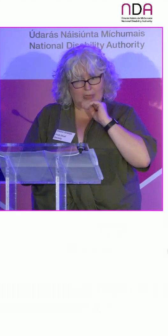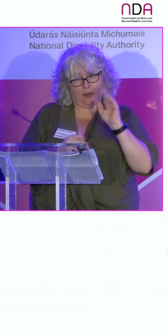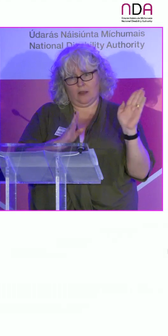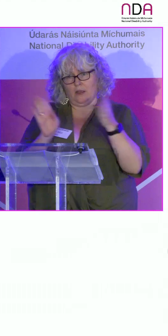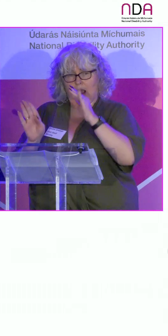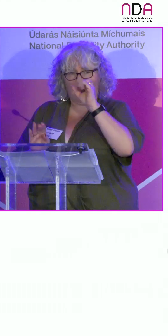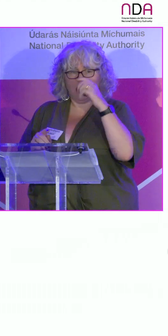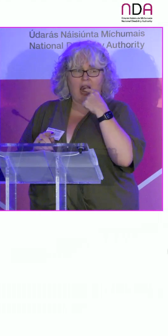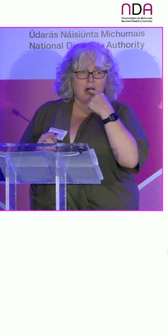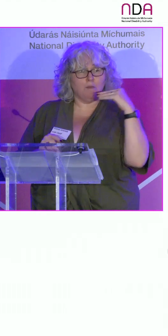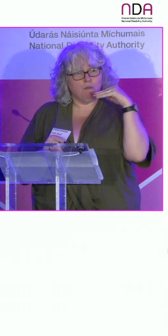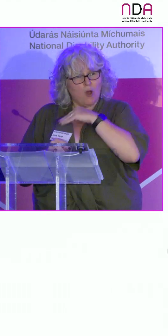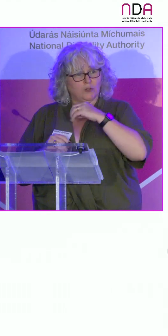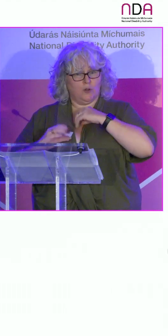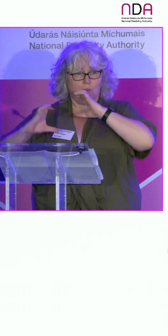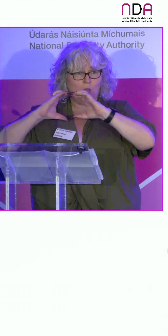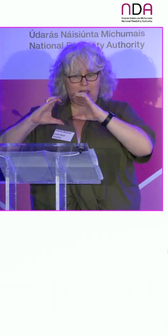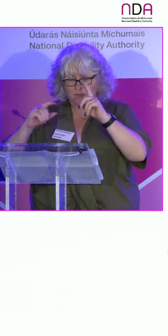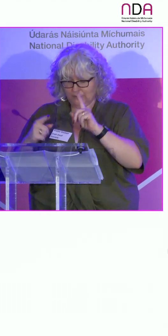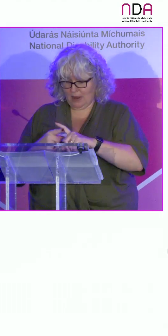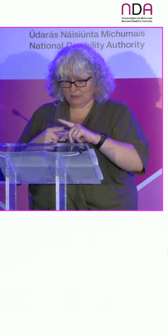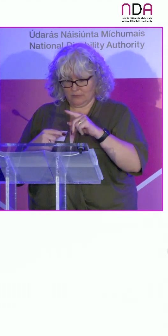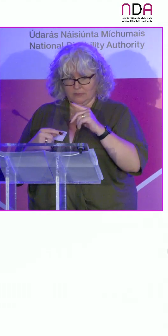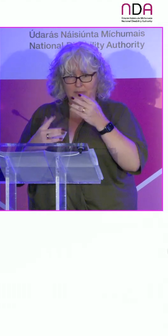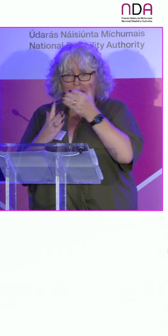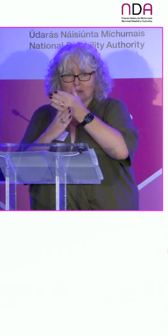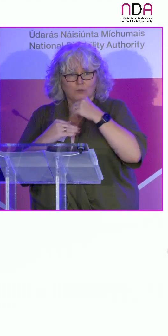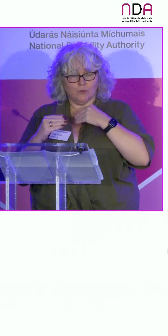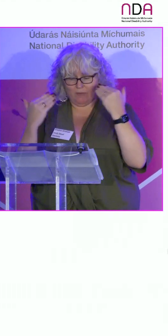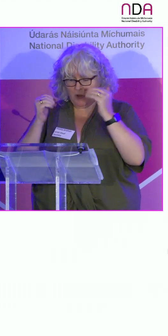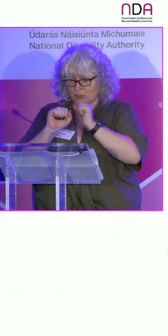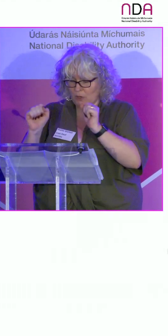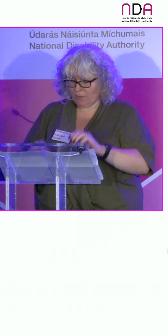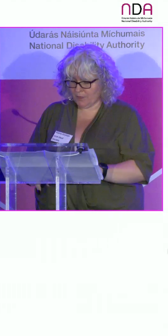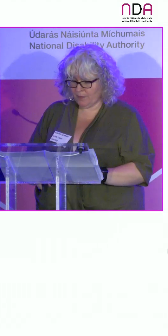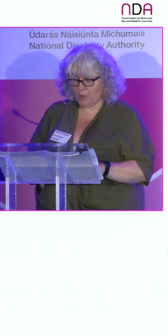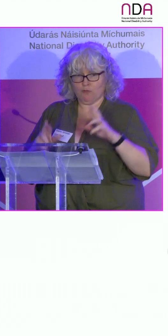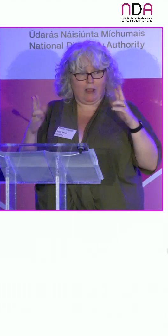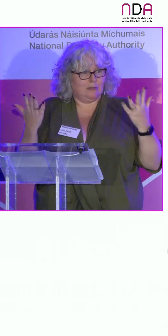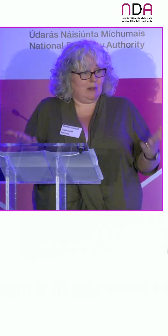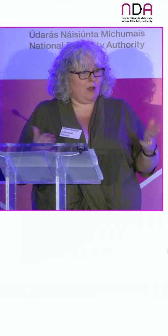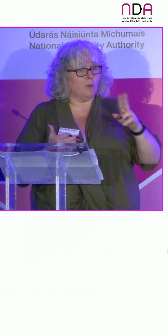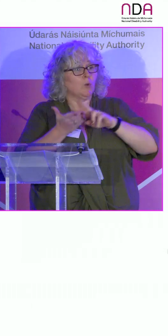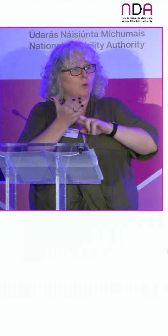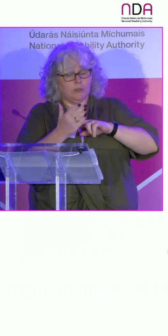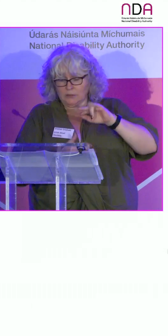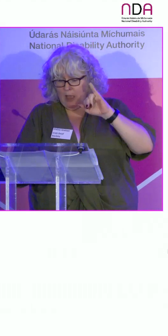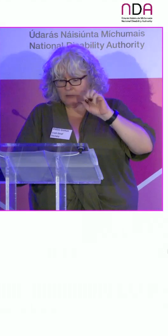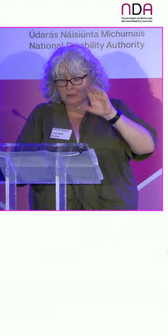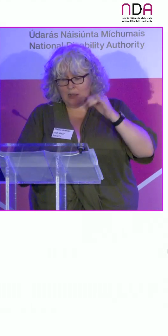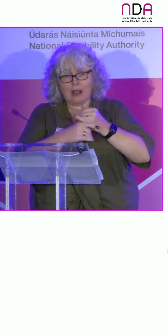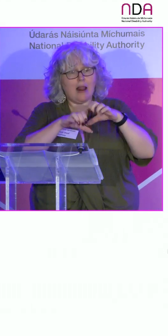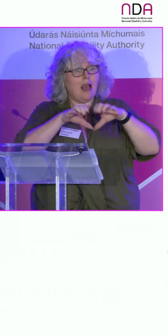able to read, their literacy levels may be affected, and it's important to have access there for their communication provided by the